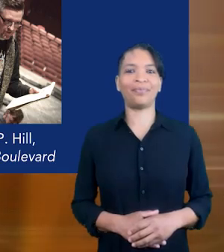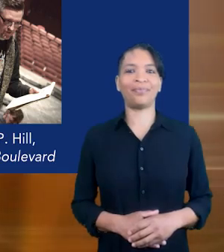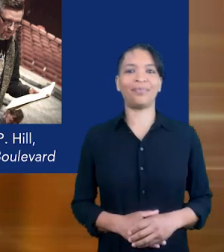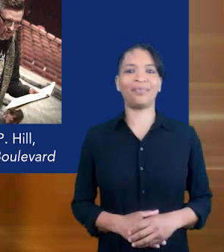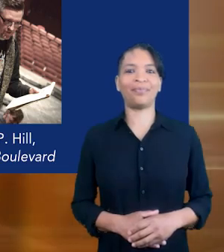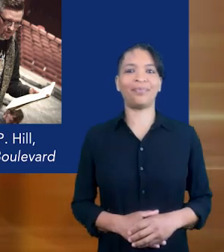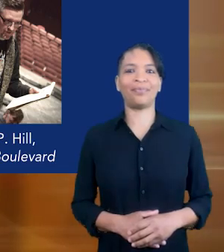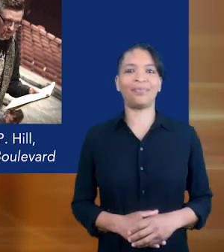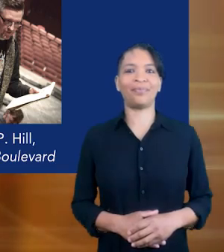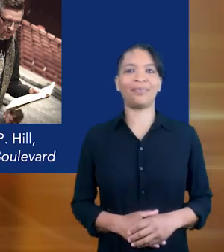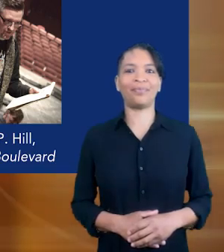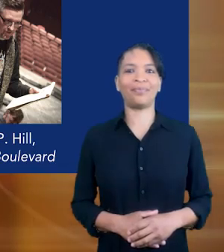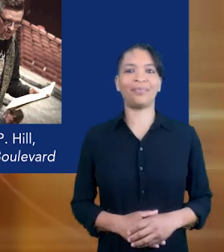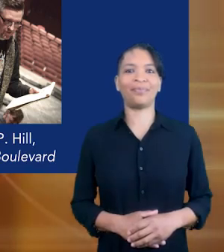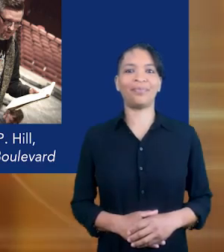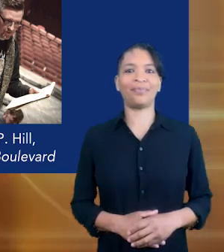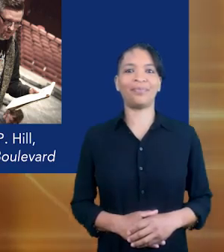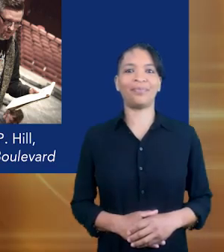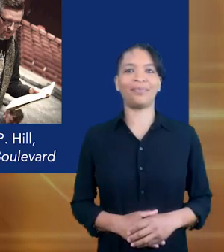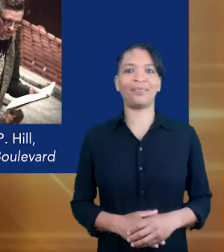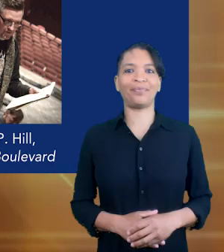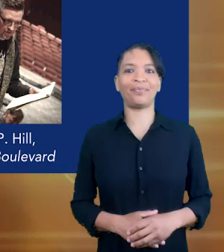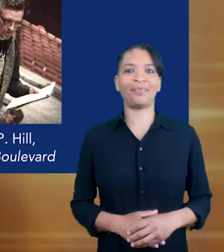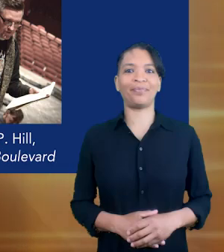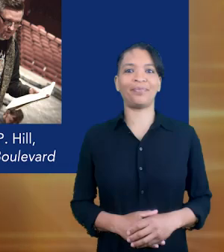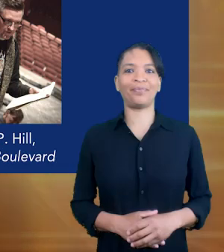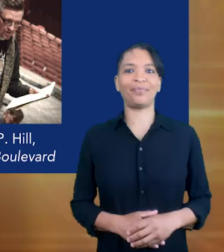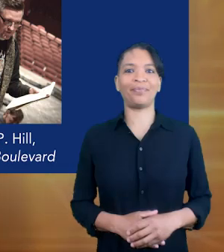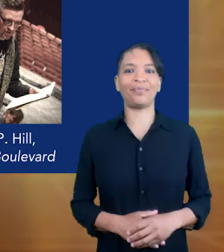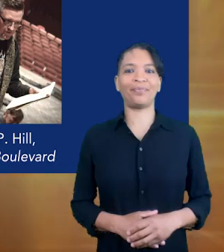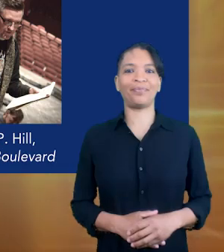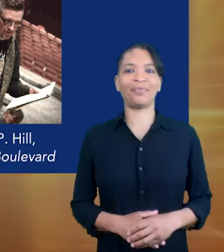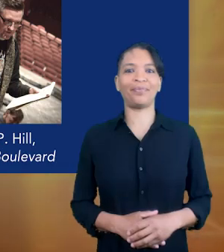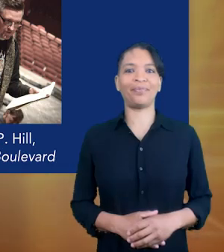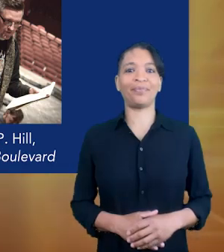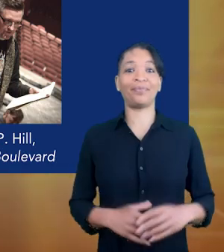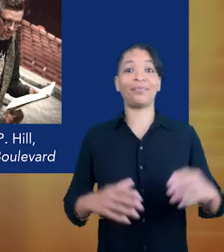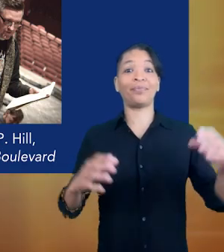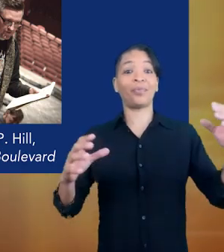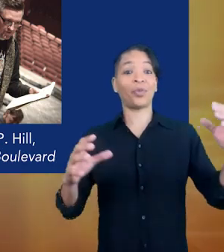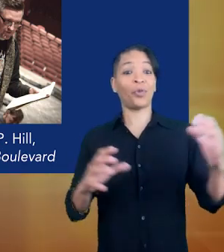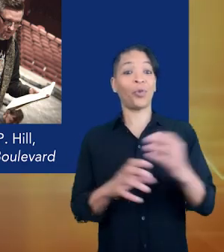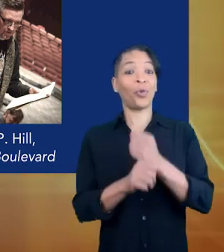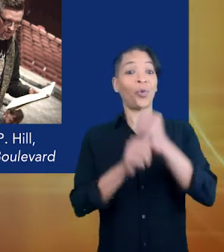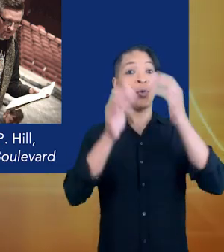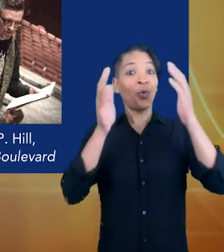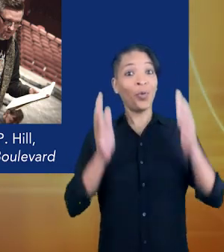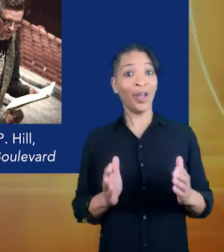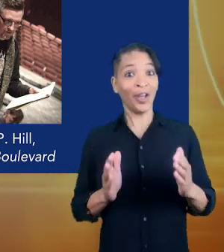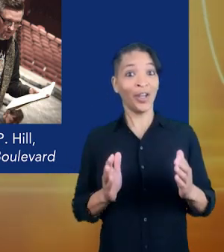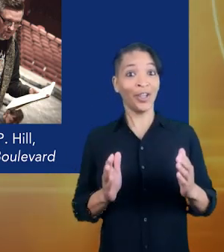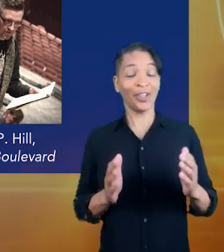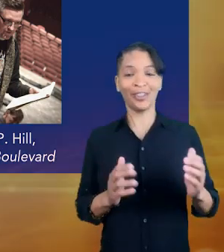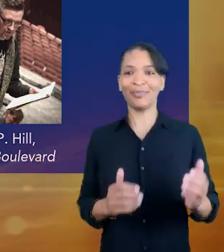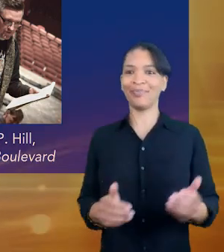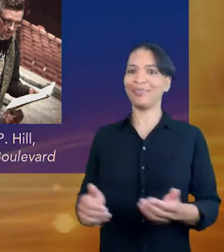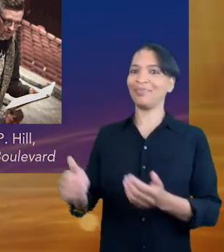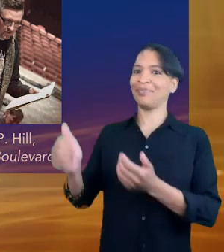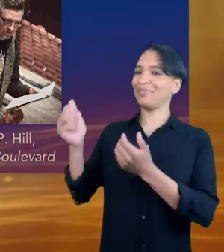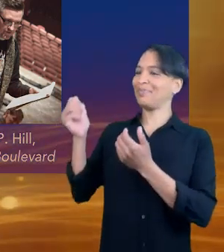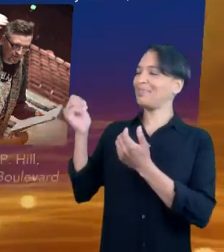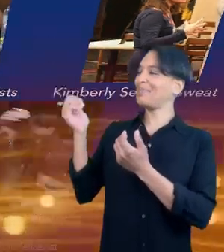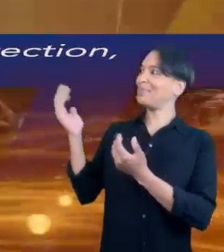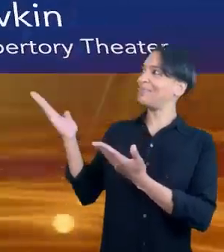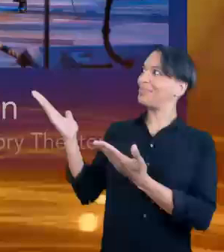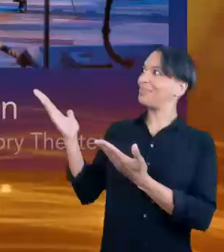Sunset Boulevard, North Shore Music Theater. The Elliot Norton Award for Outstanding Direction